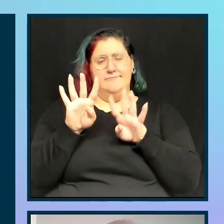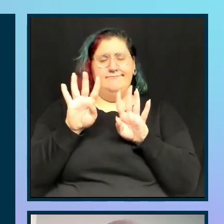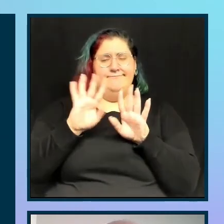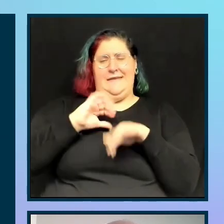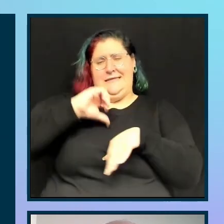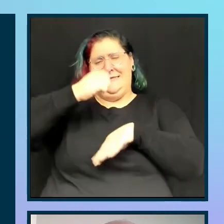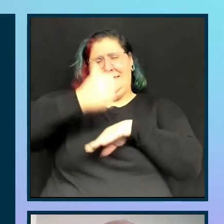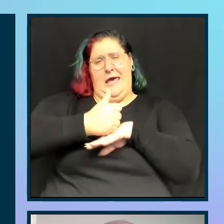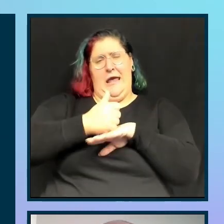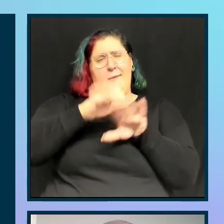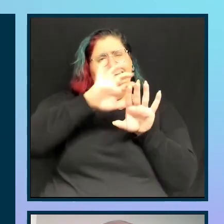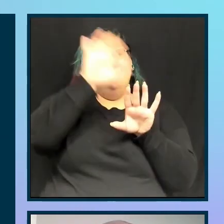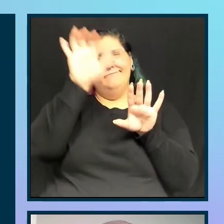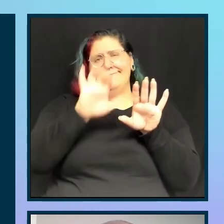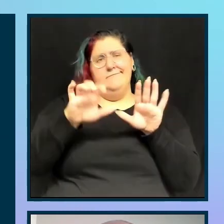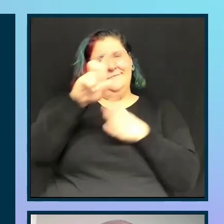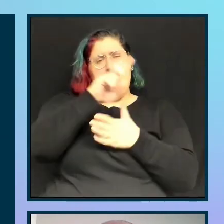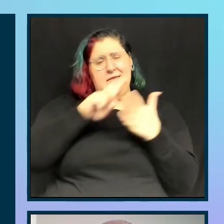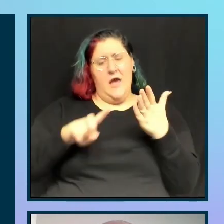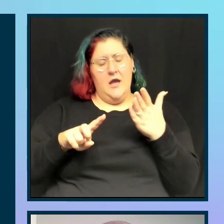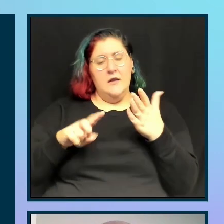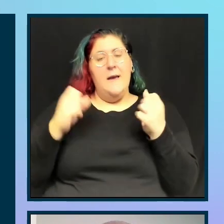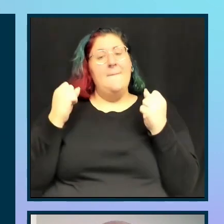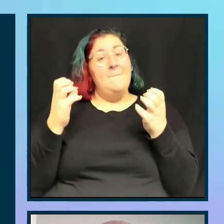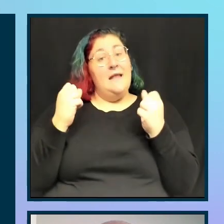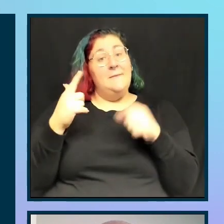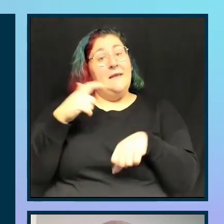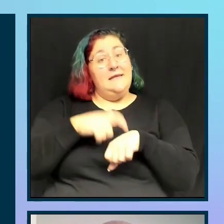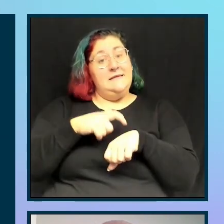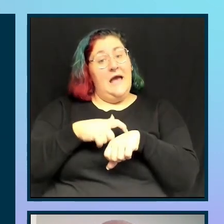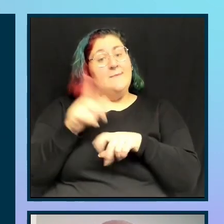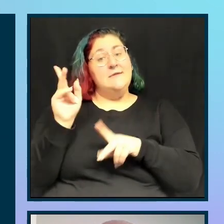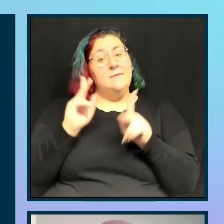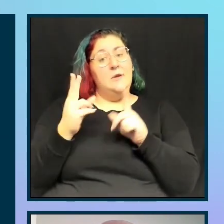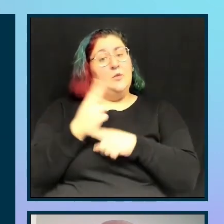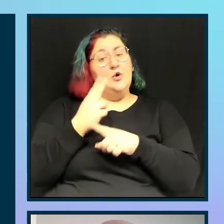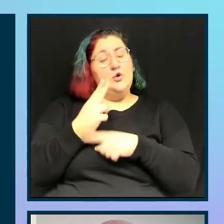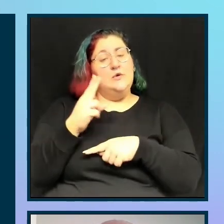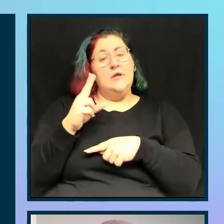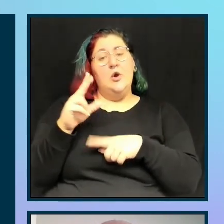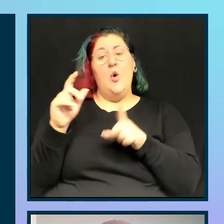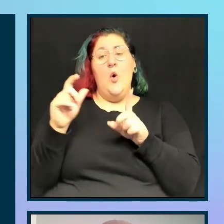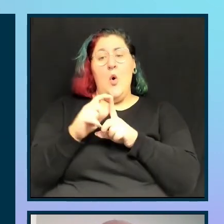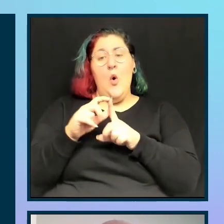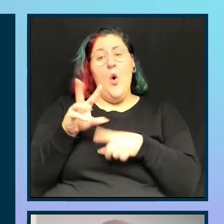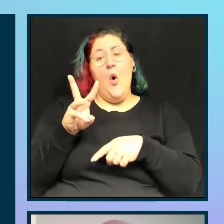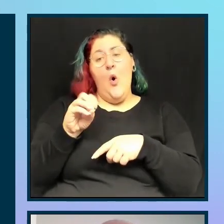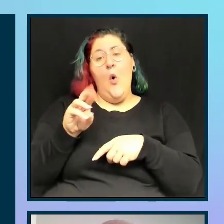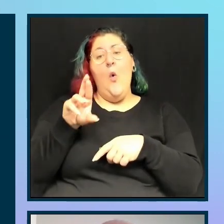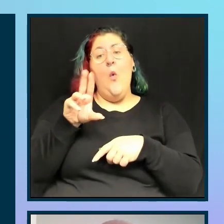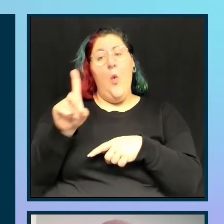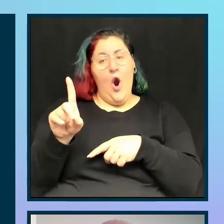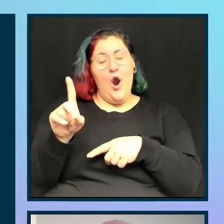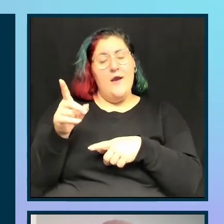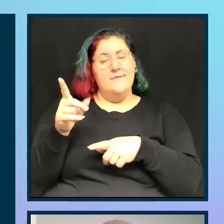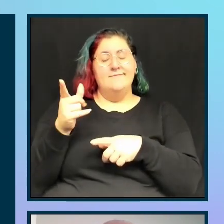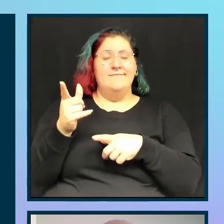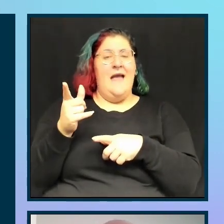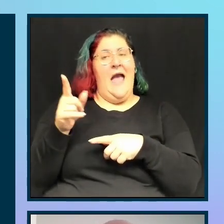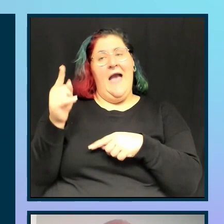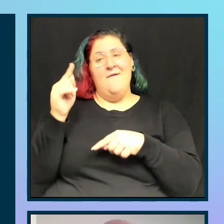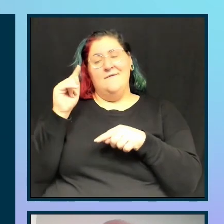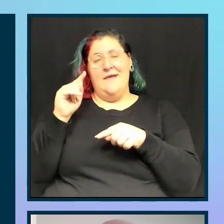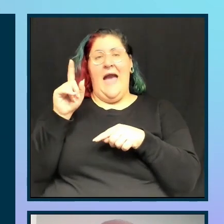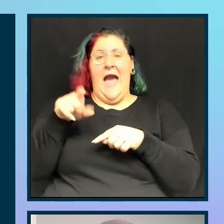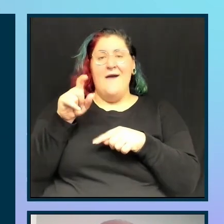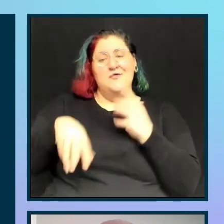And there are many instances where folks utilizing Word documents have gone through and inserted extra spaces that are in by